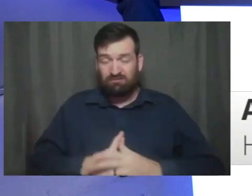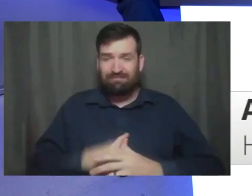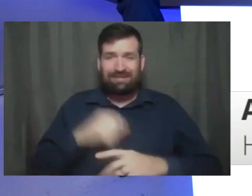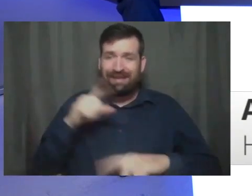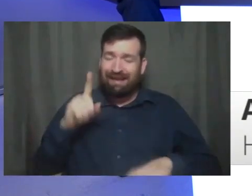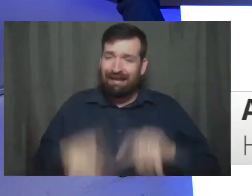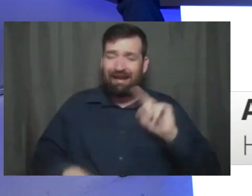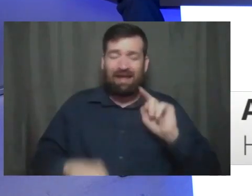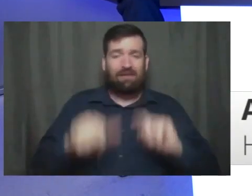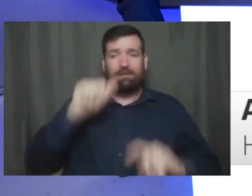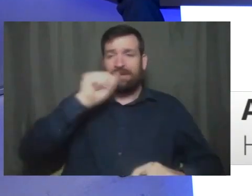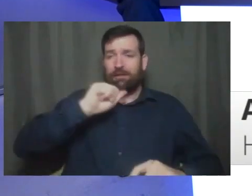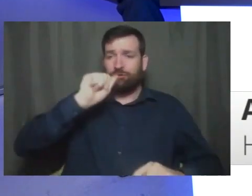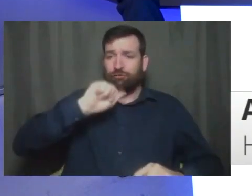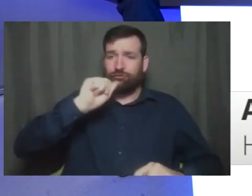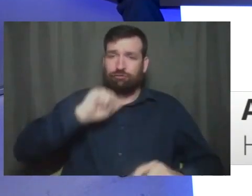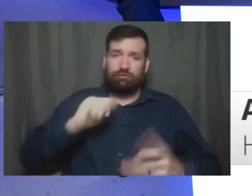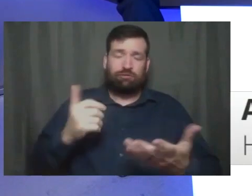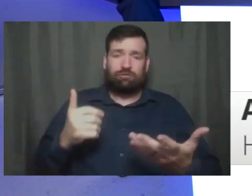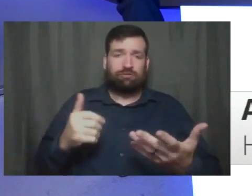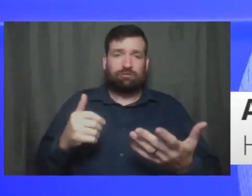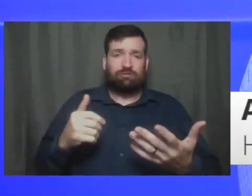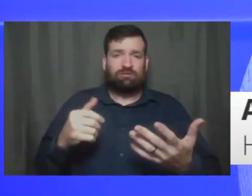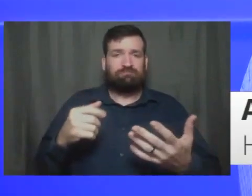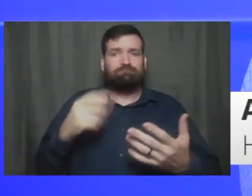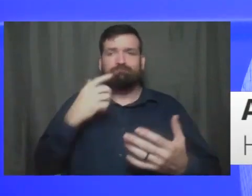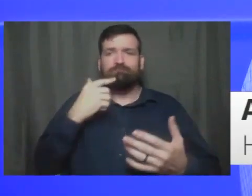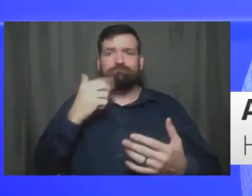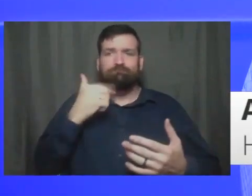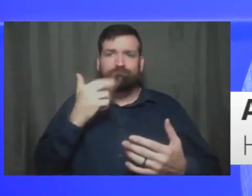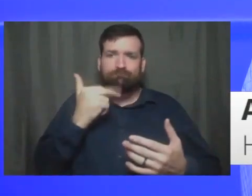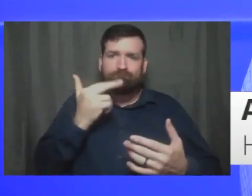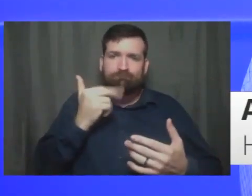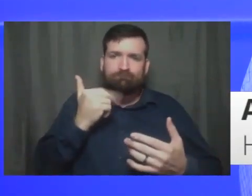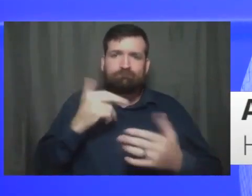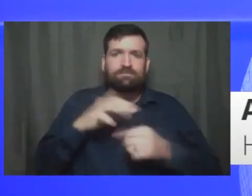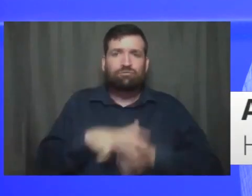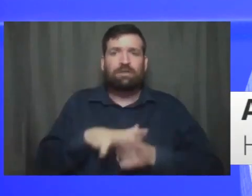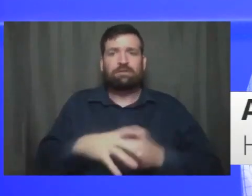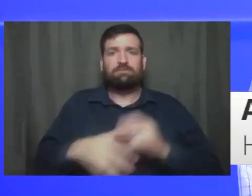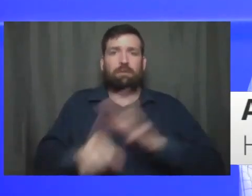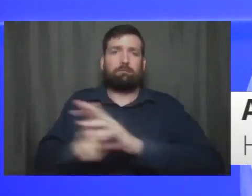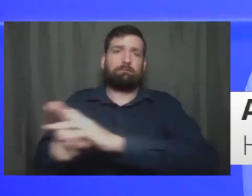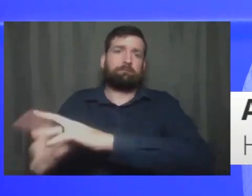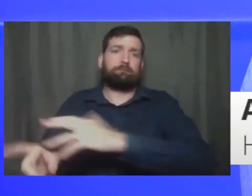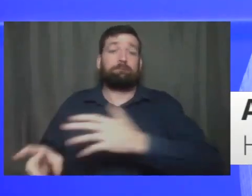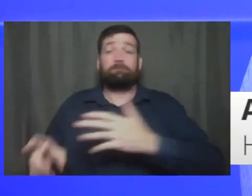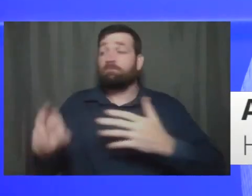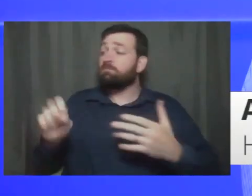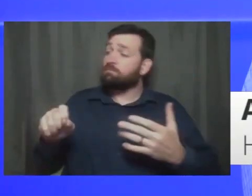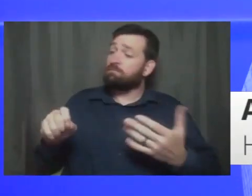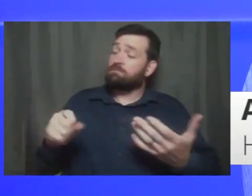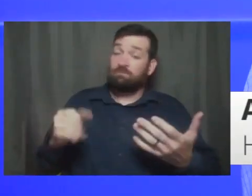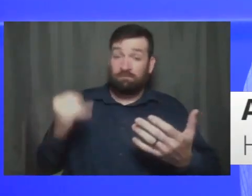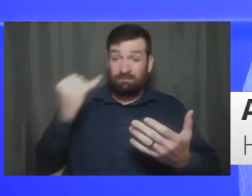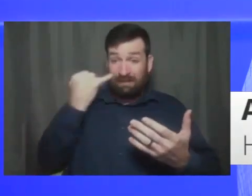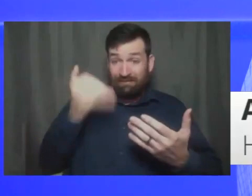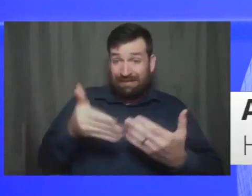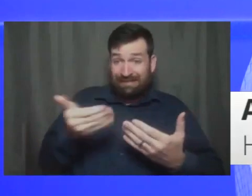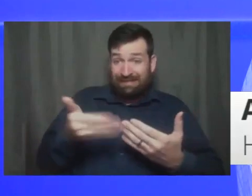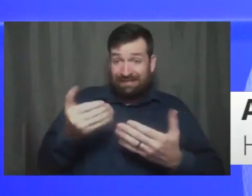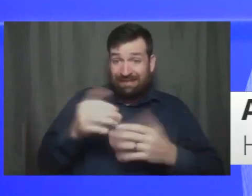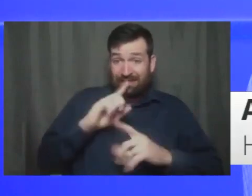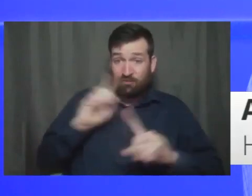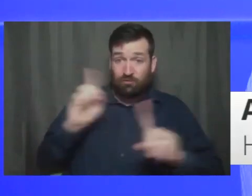the little stressors that come up? Sure, and it's hard, and I think if there were an easy answer, we would all do it and we'd have no